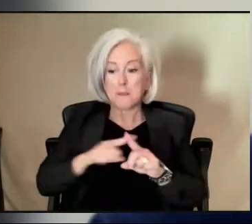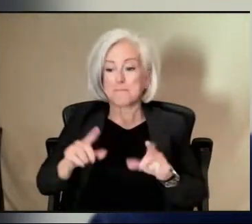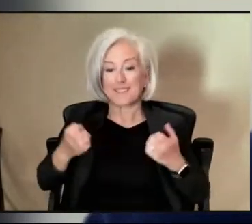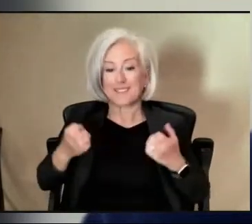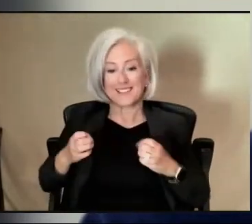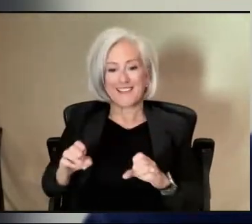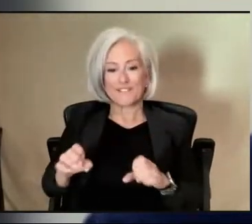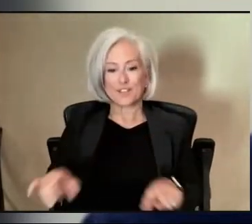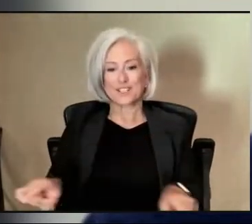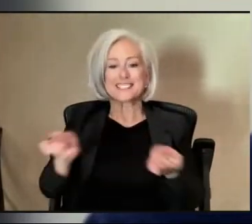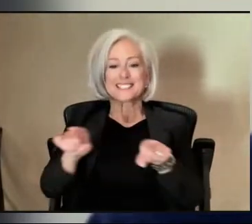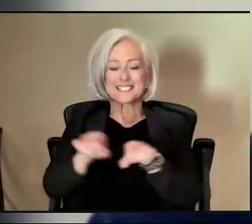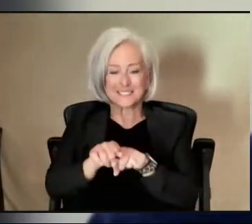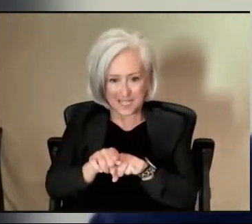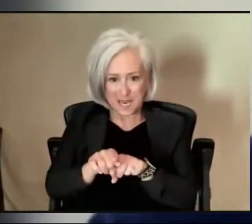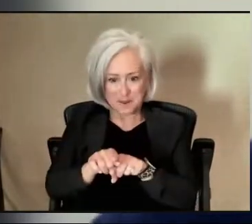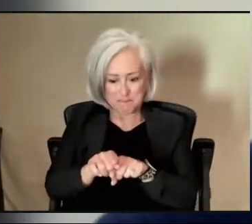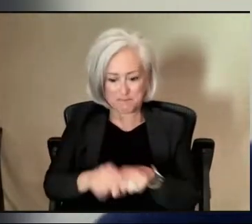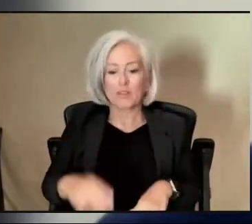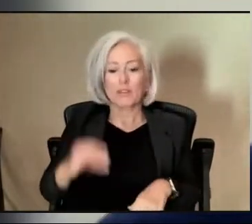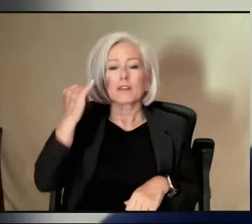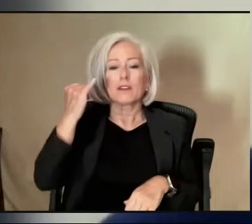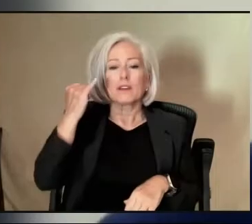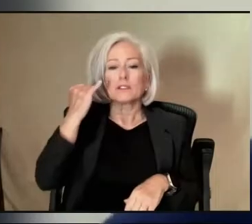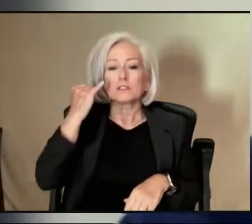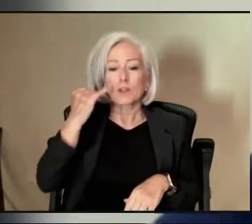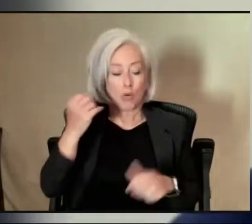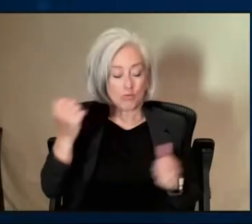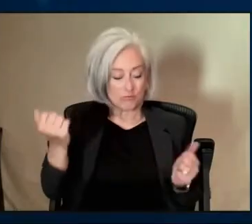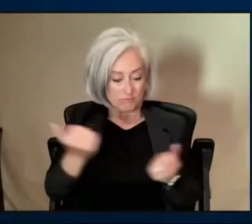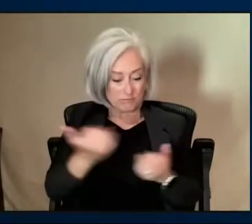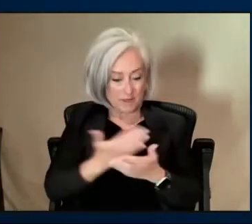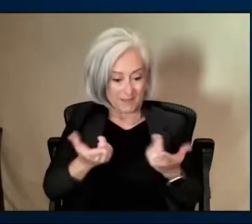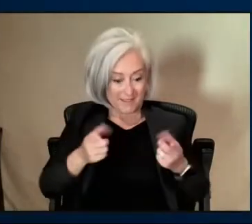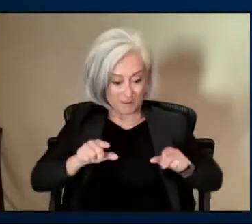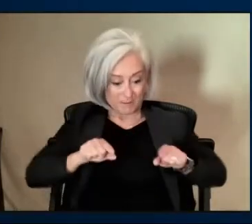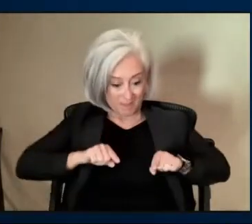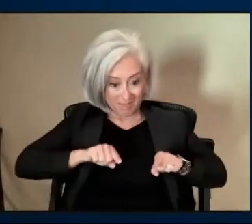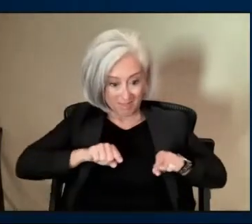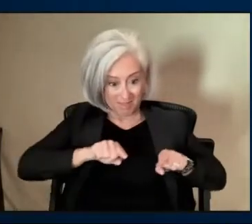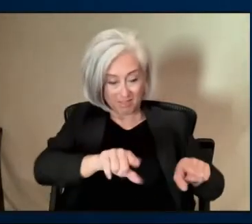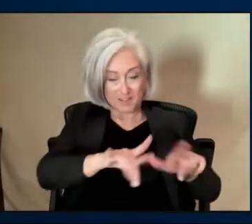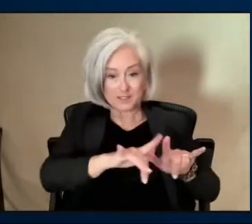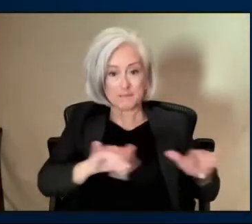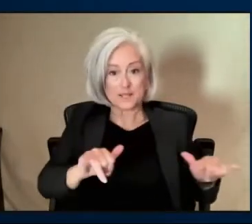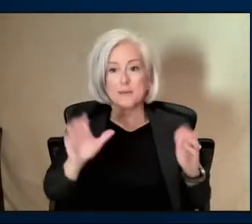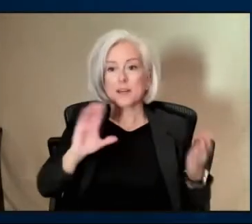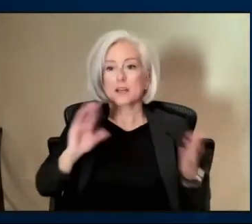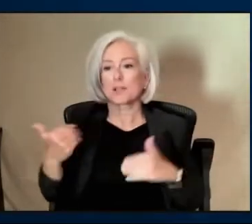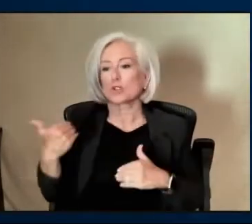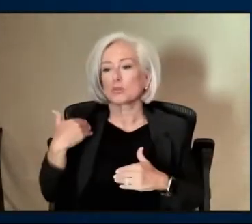out and done sequentially over 2 or 3 years. It's a great point. I mean, that allowed us